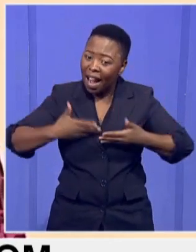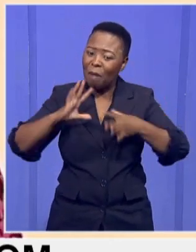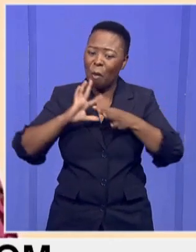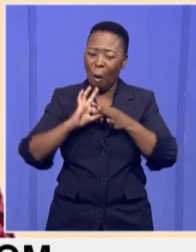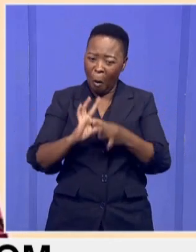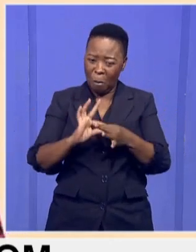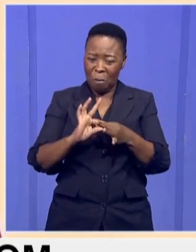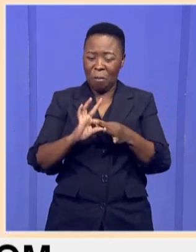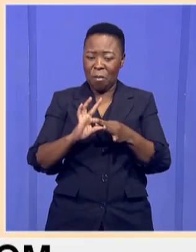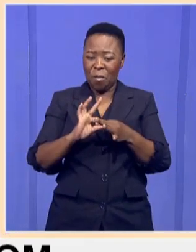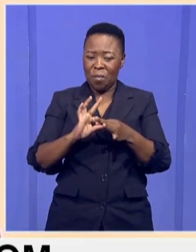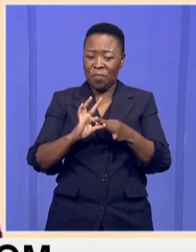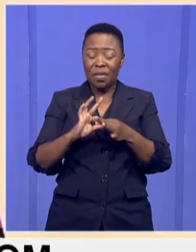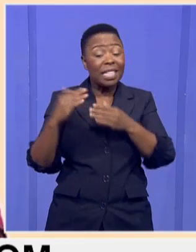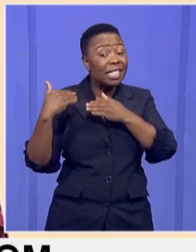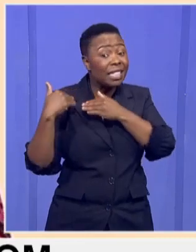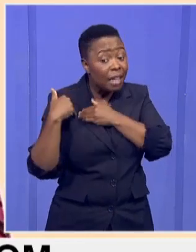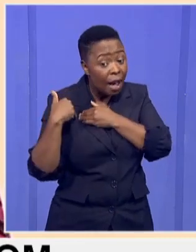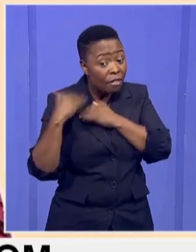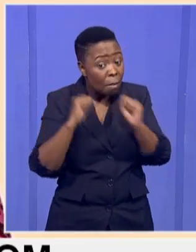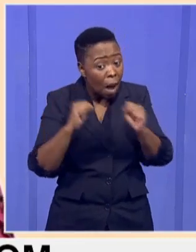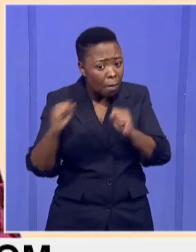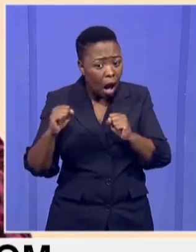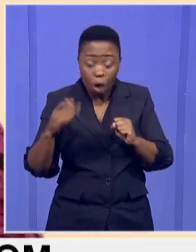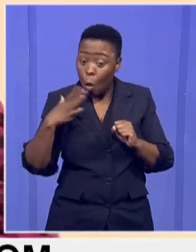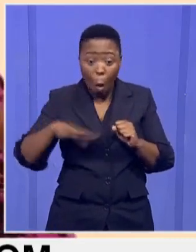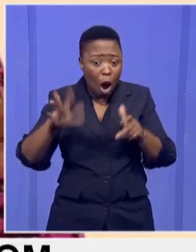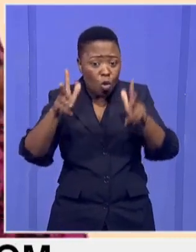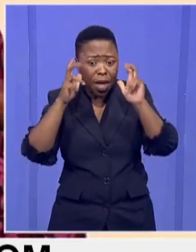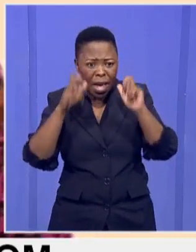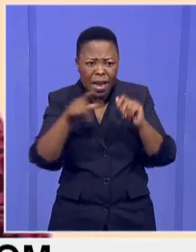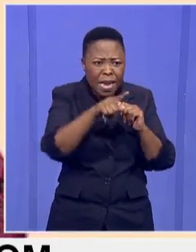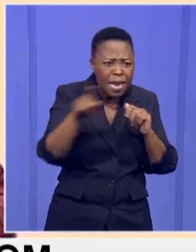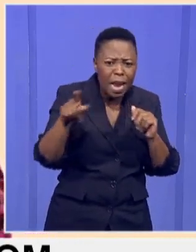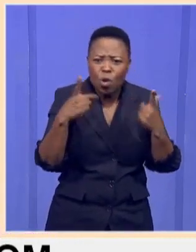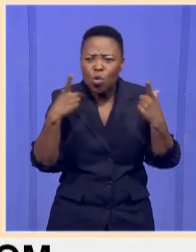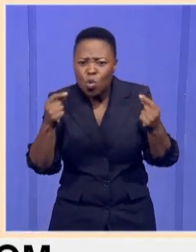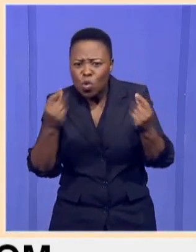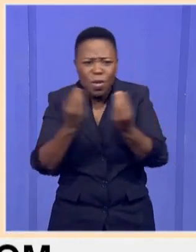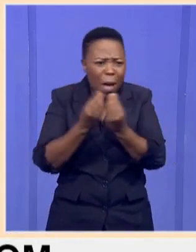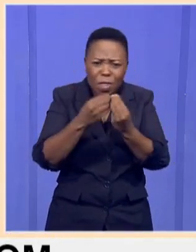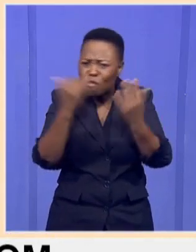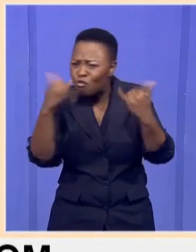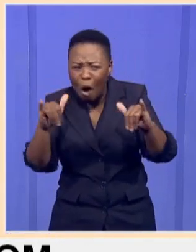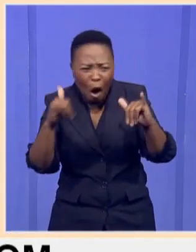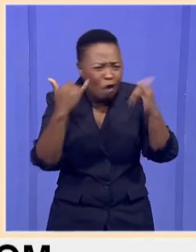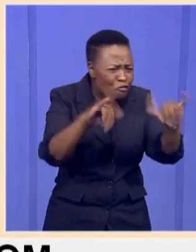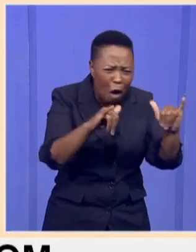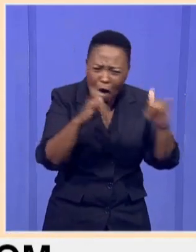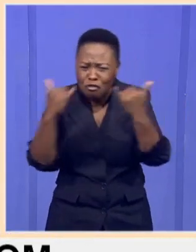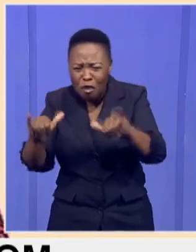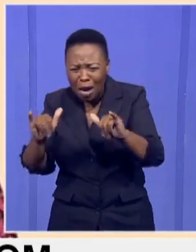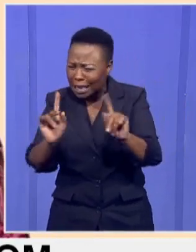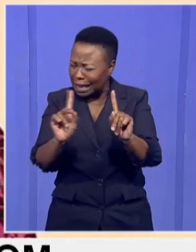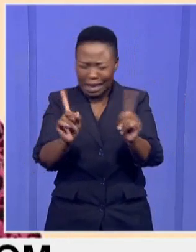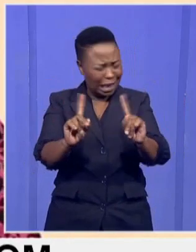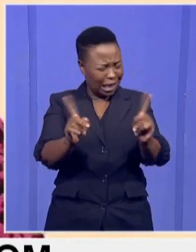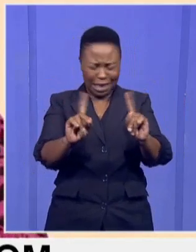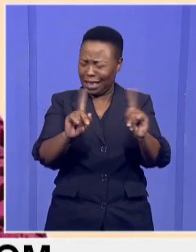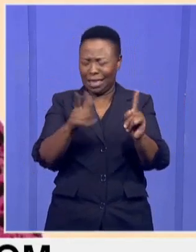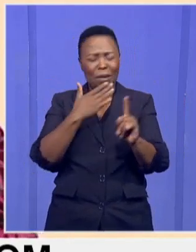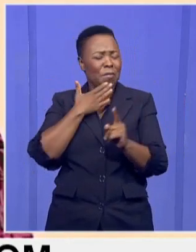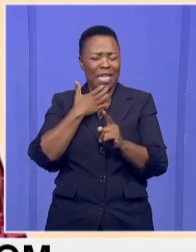and to say stay safe while you are home. I don't want to hear about you doing anything that gets you into any difficult